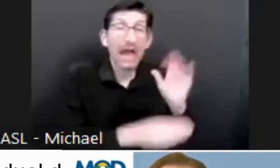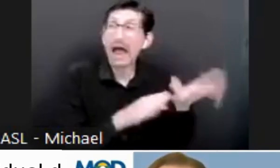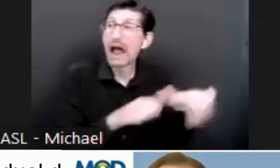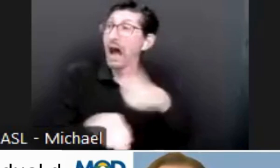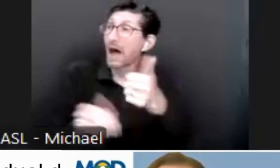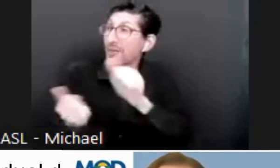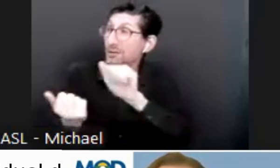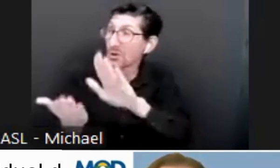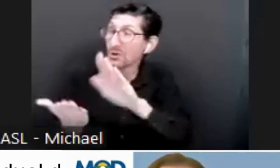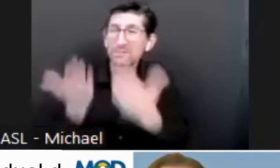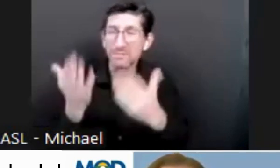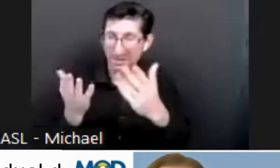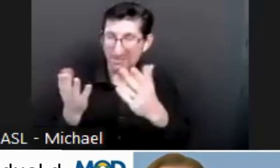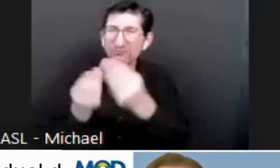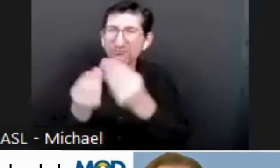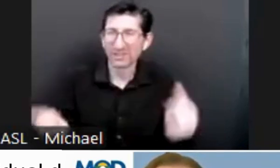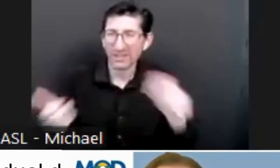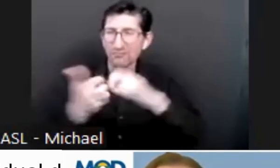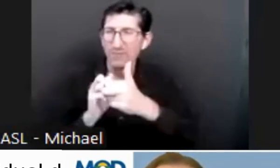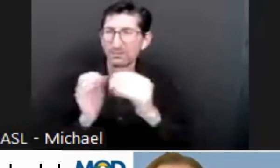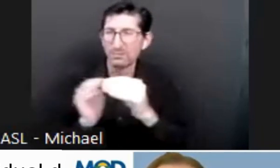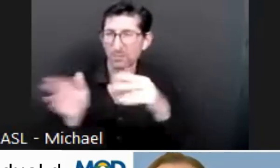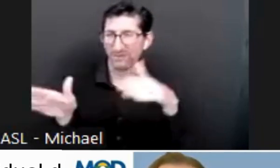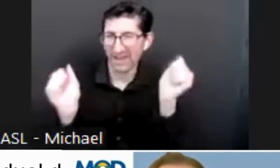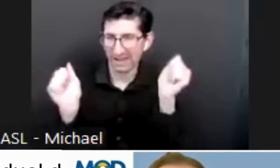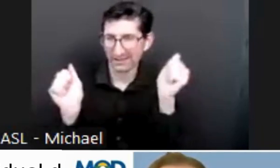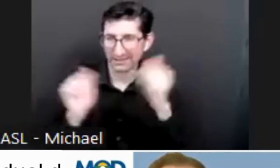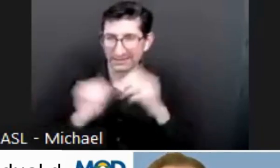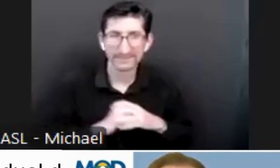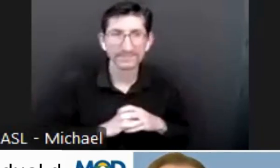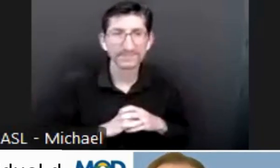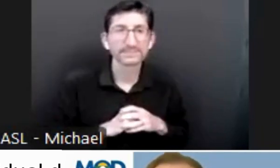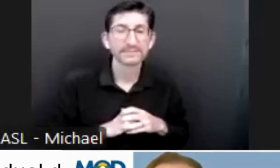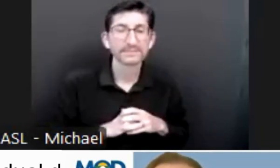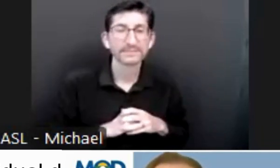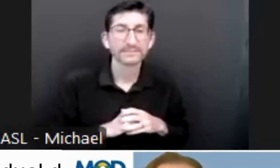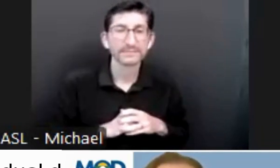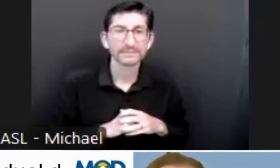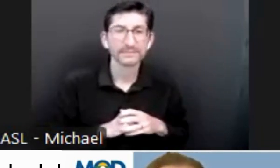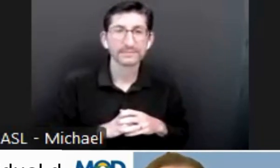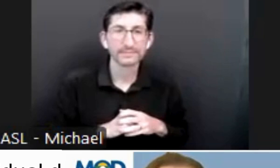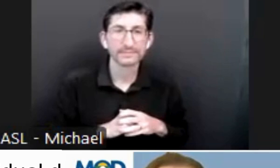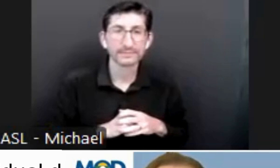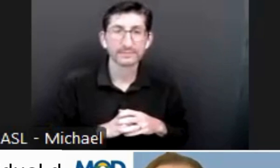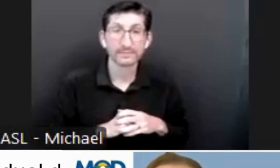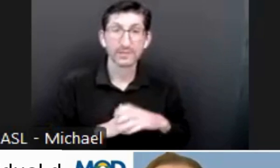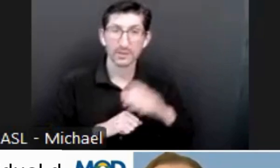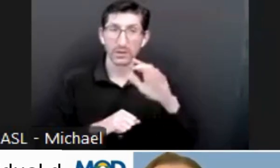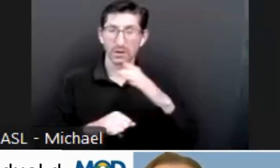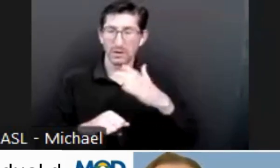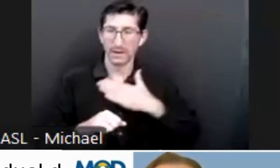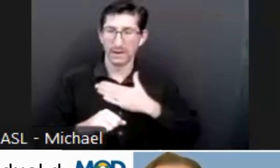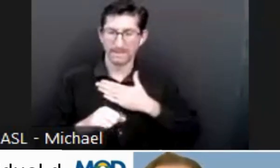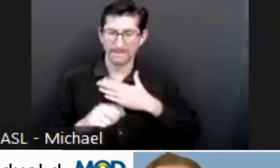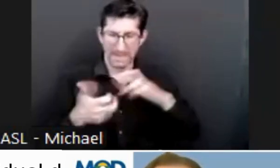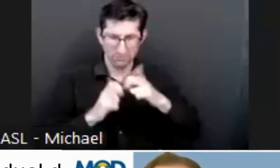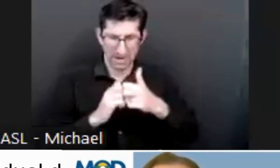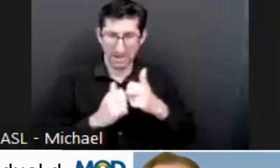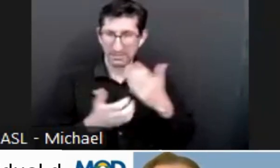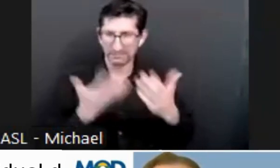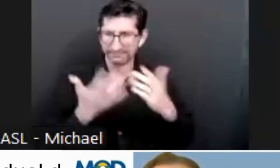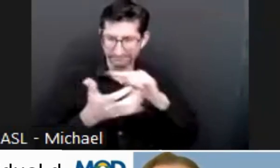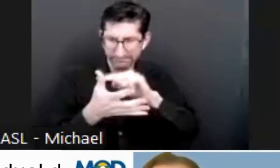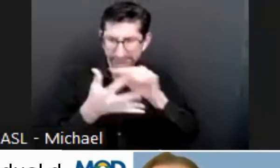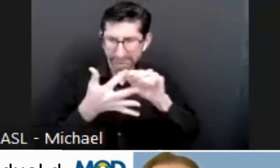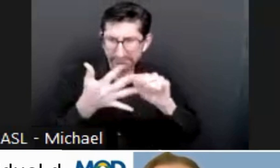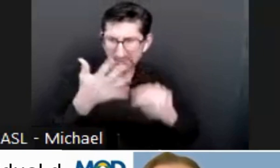just resolve things as quickly as possible. There are several categories your issue could fall under. One guiding question that can